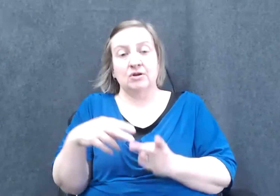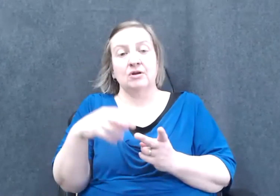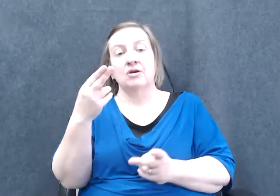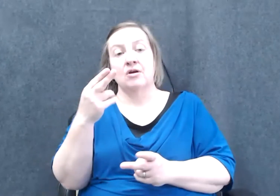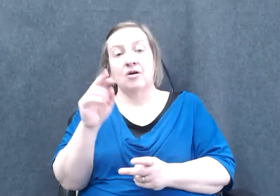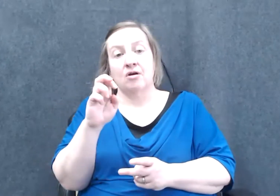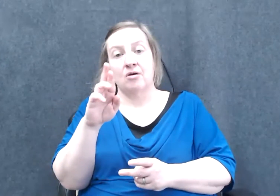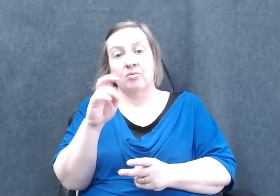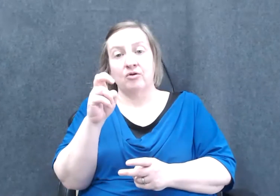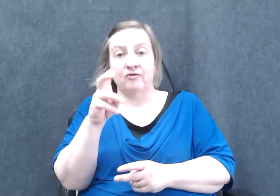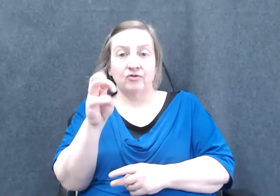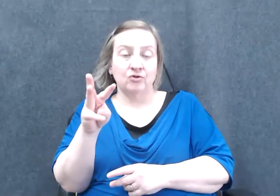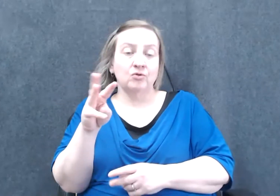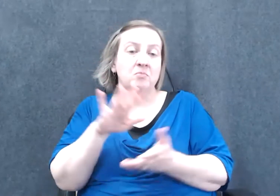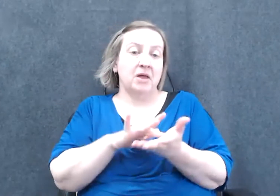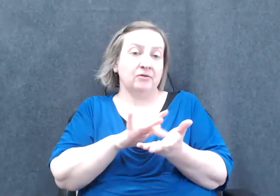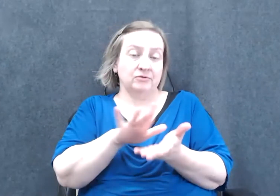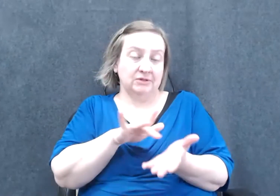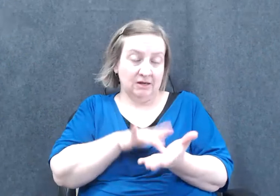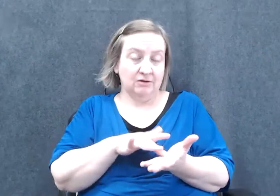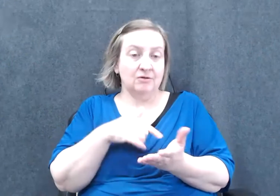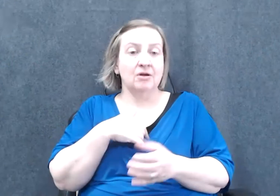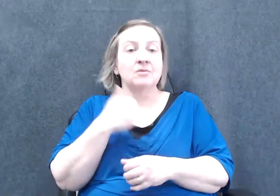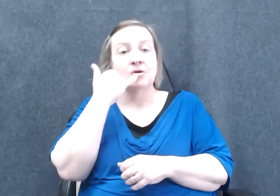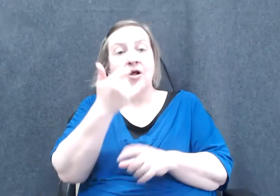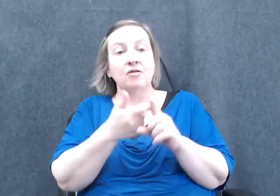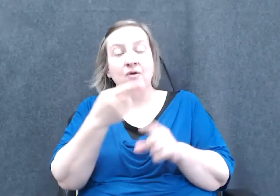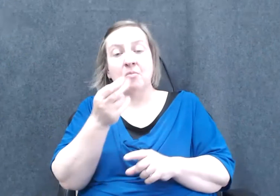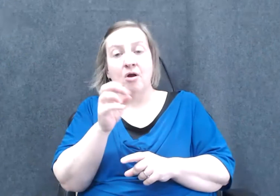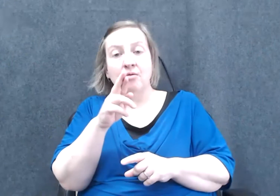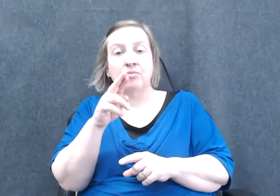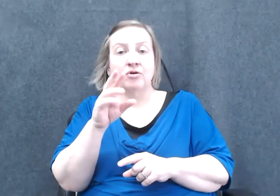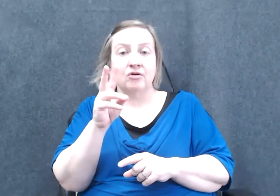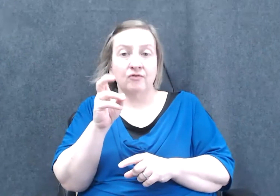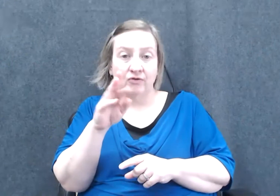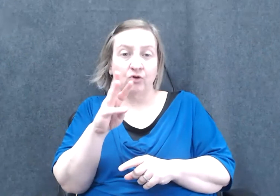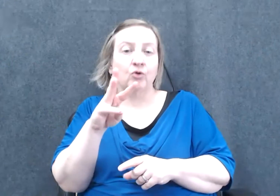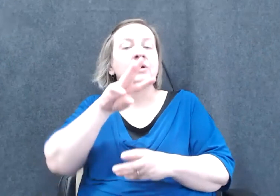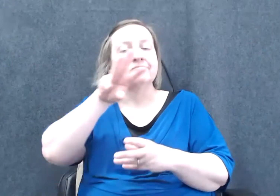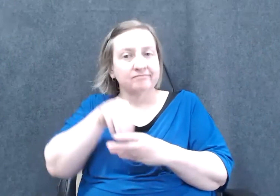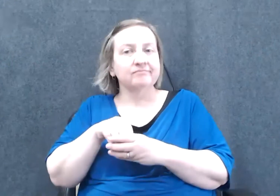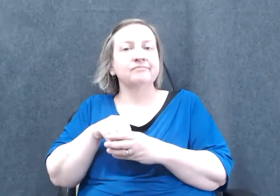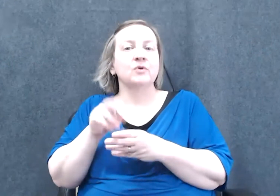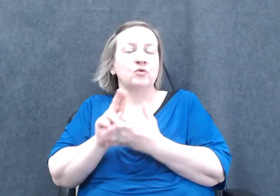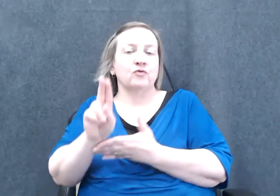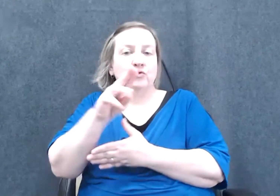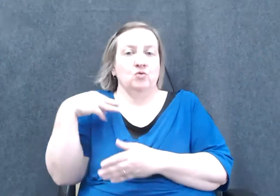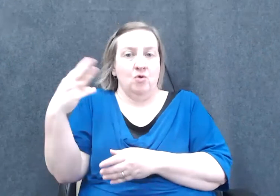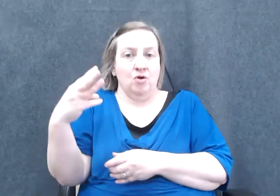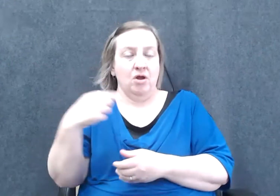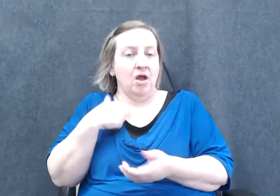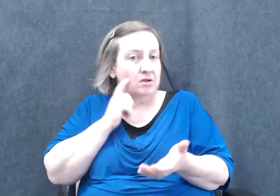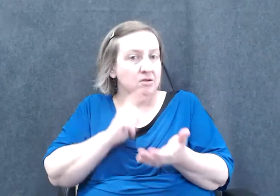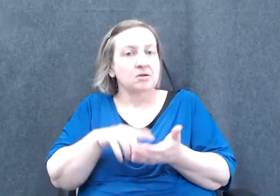Center. I'm calling from Harborview, which is part of the University of Washington, and I acknowledge the